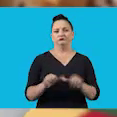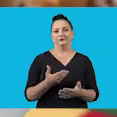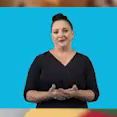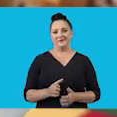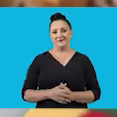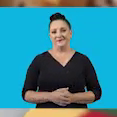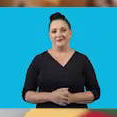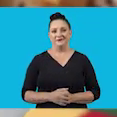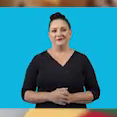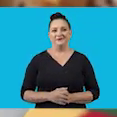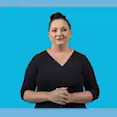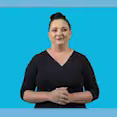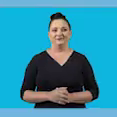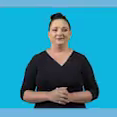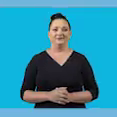continue.